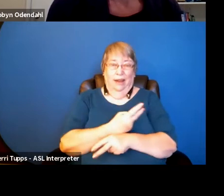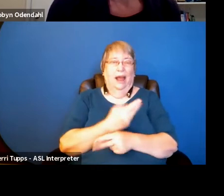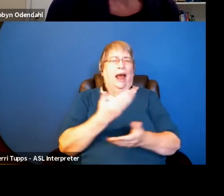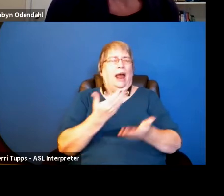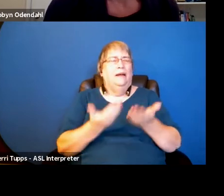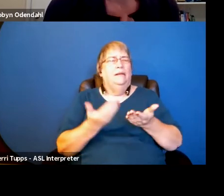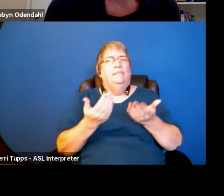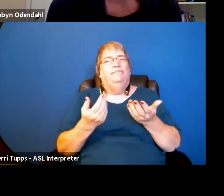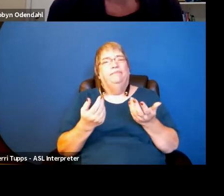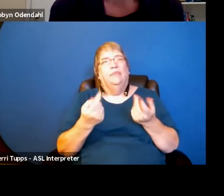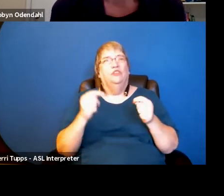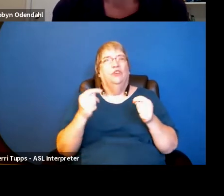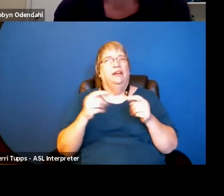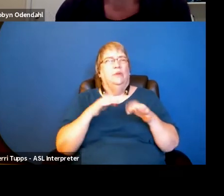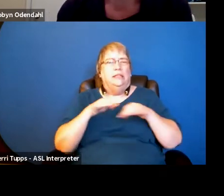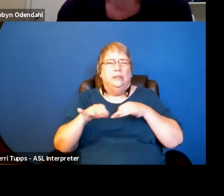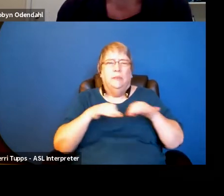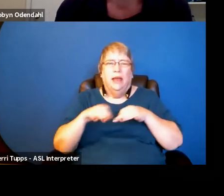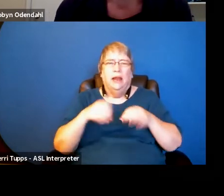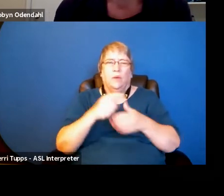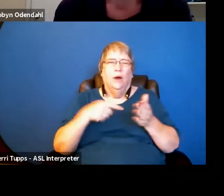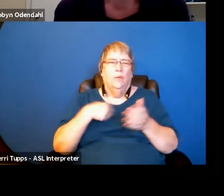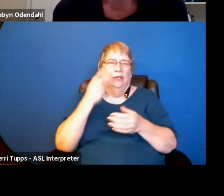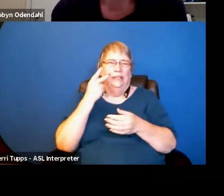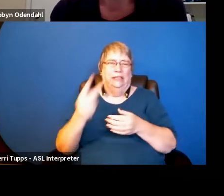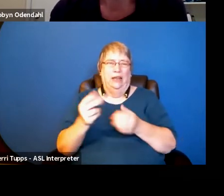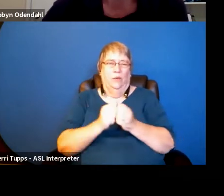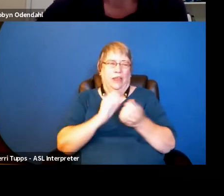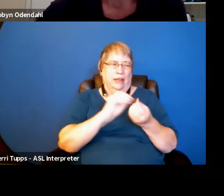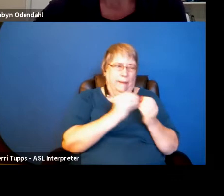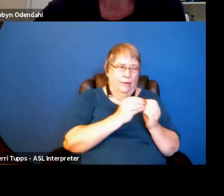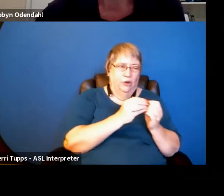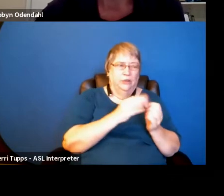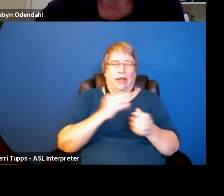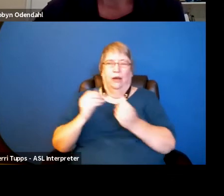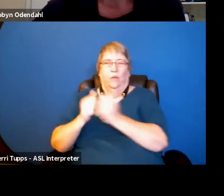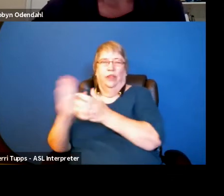possible explanations of what we're seeing in the quantitative data that are listed here.